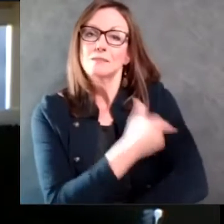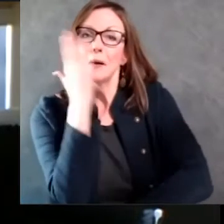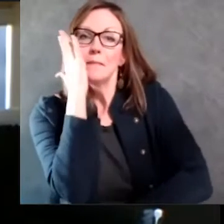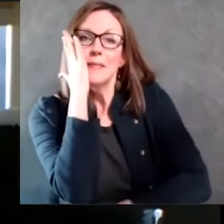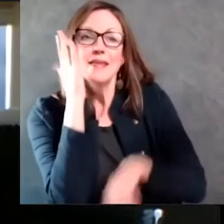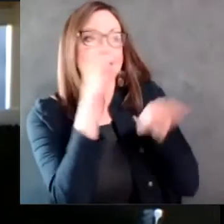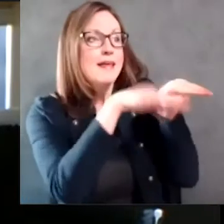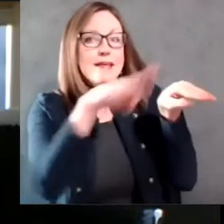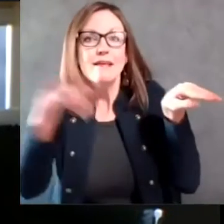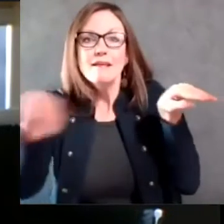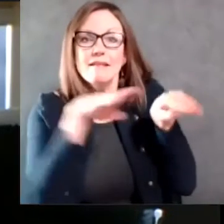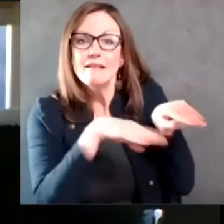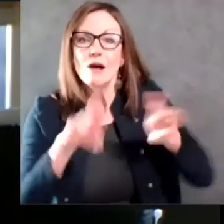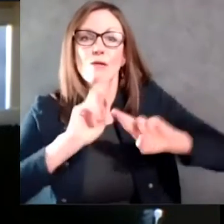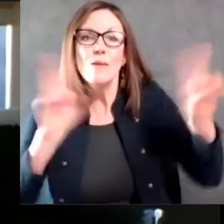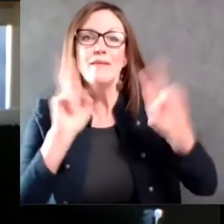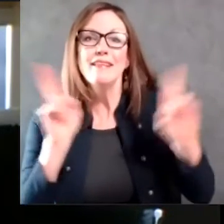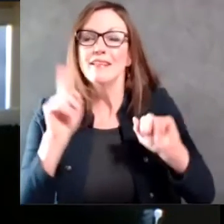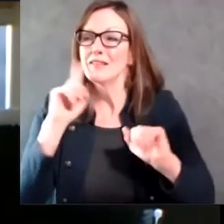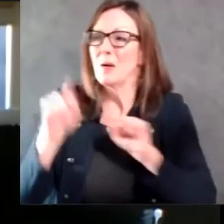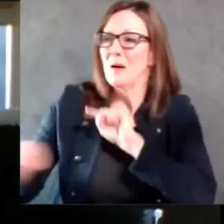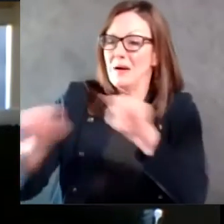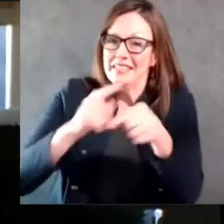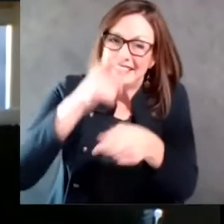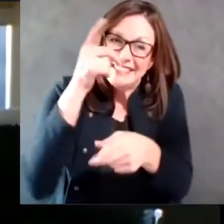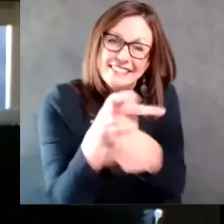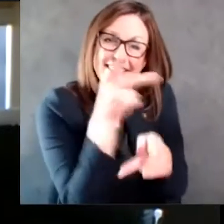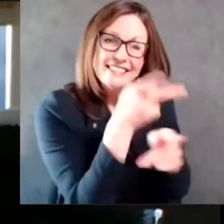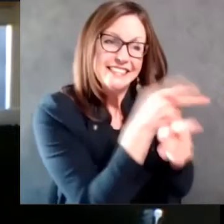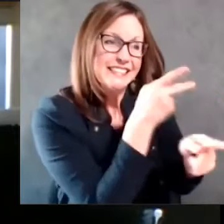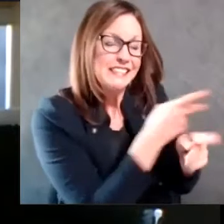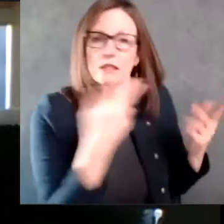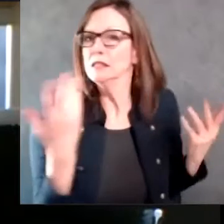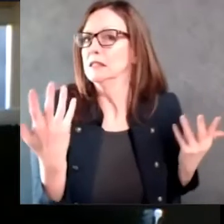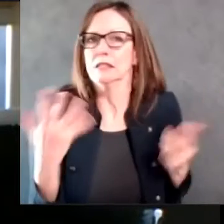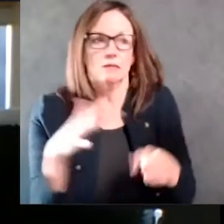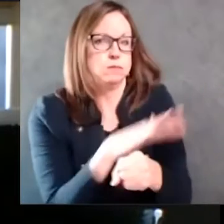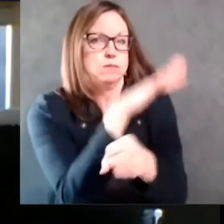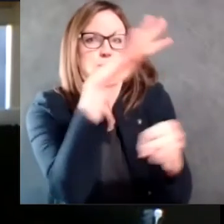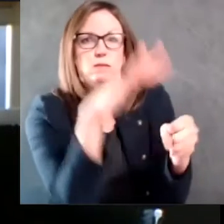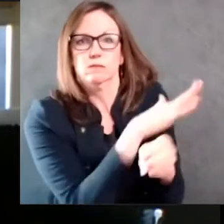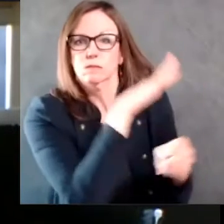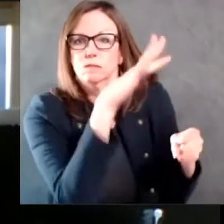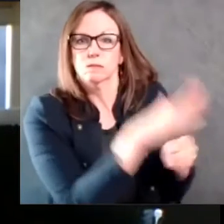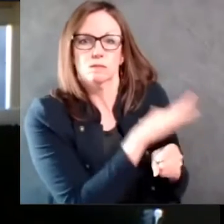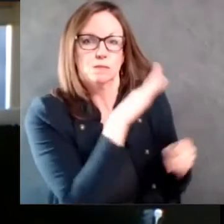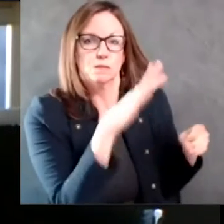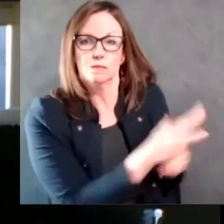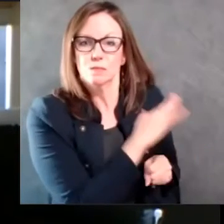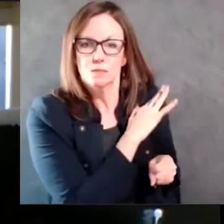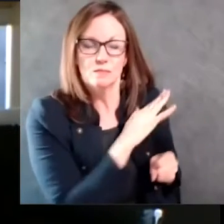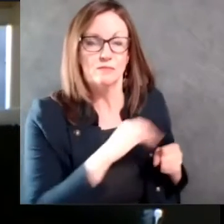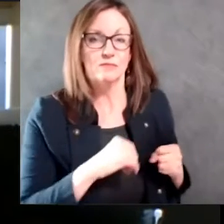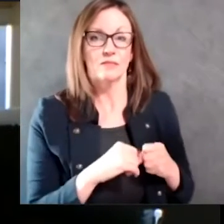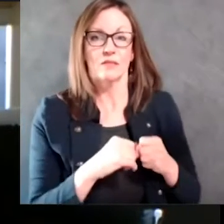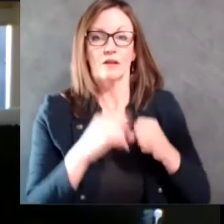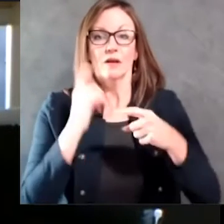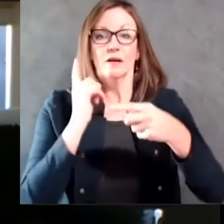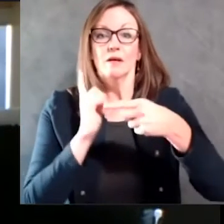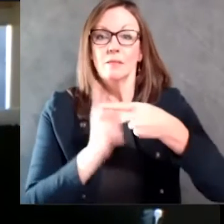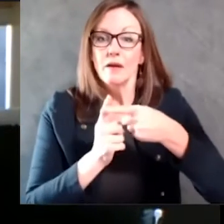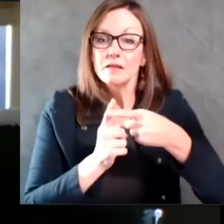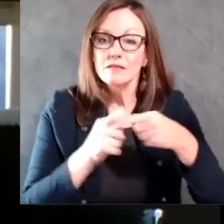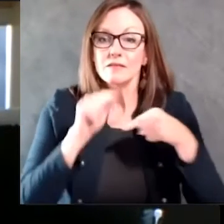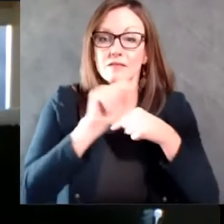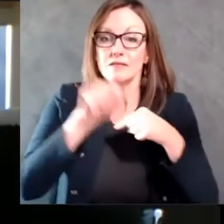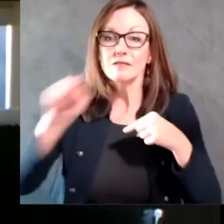nurse has spent 12, 14 hours doing what she does, or a physician or another provider, we go out, and if everybody is